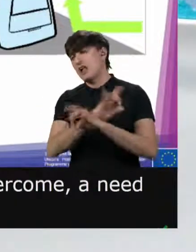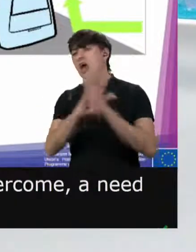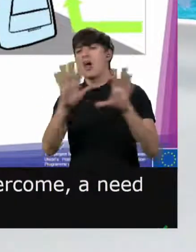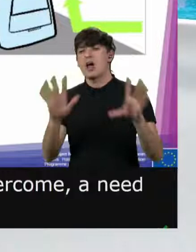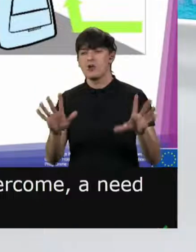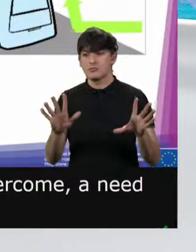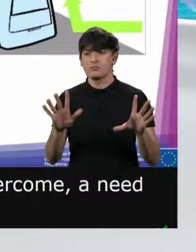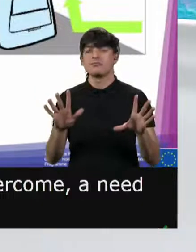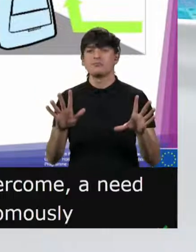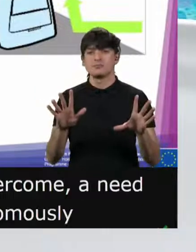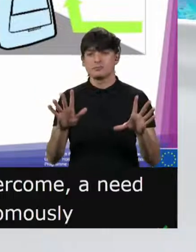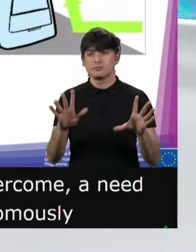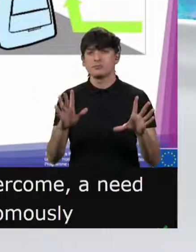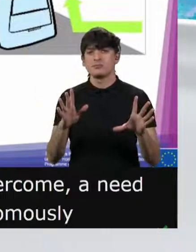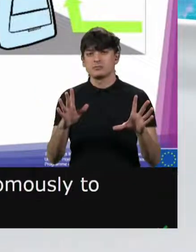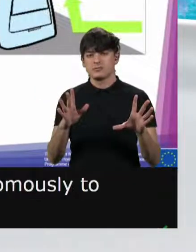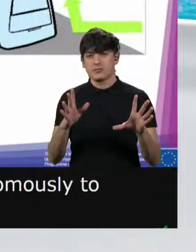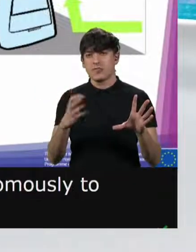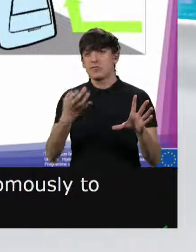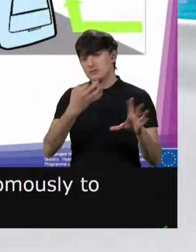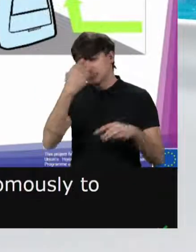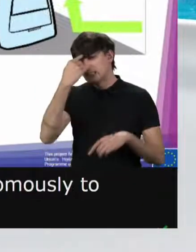travellers and those around them.